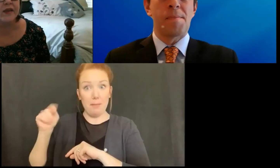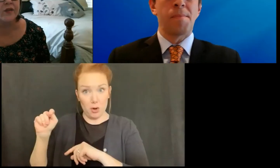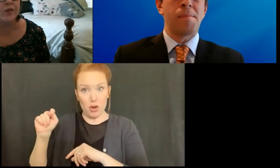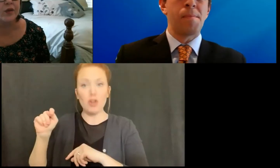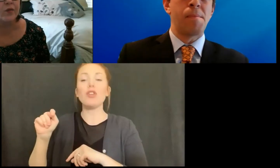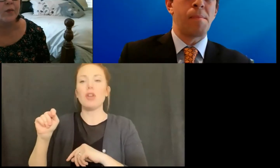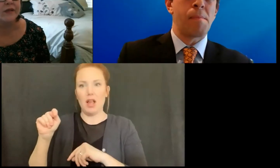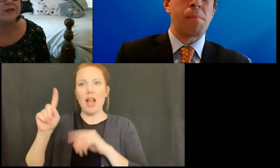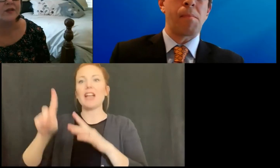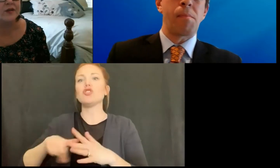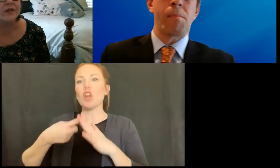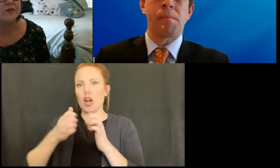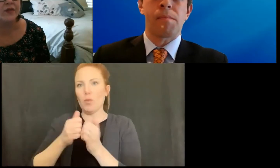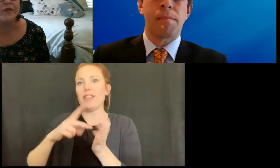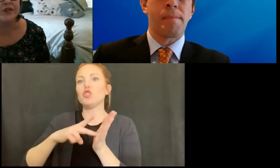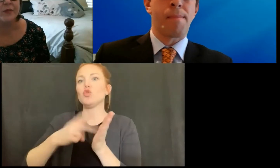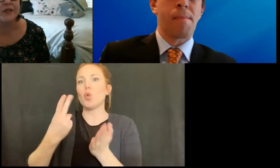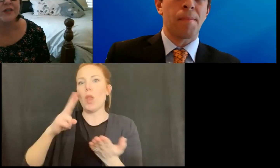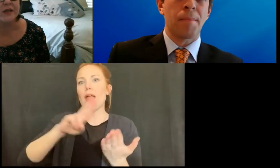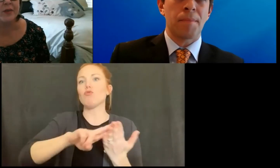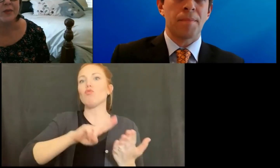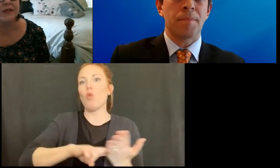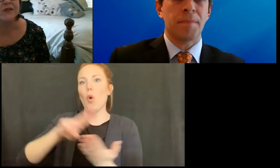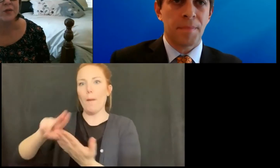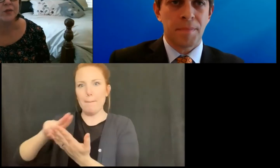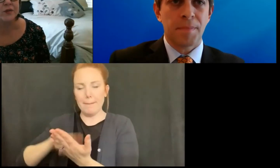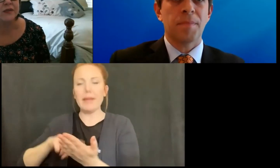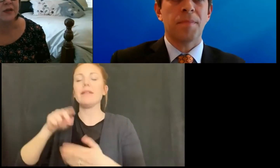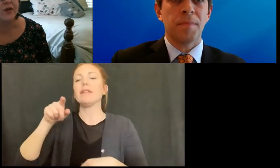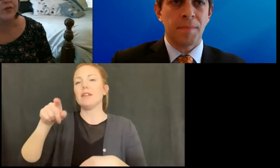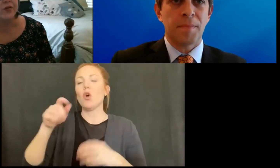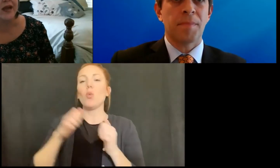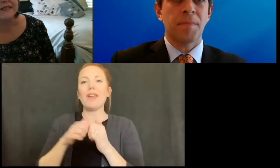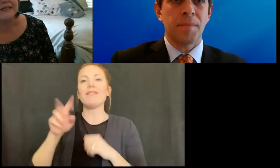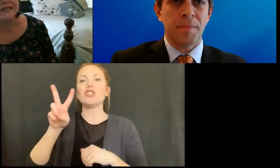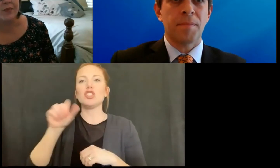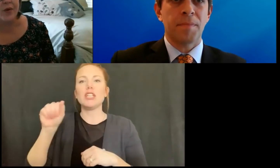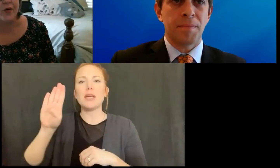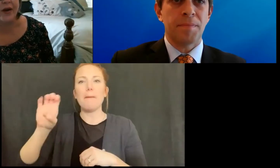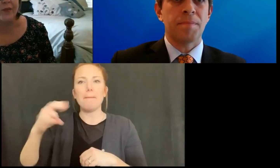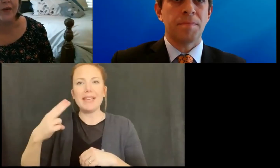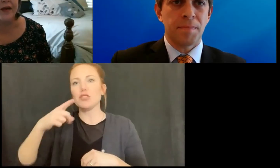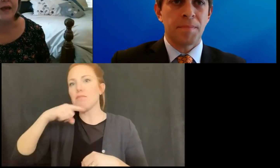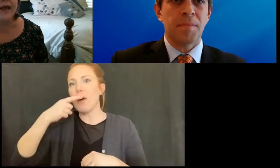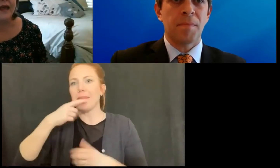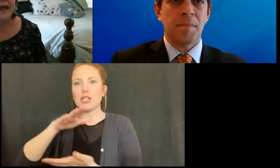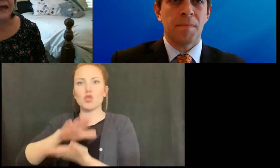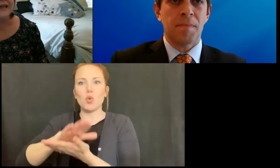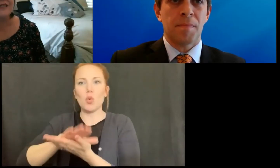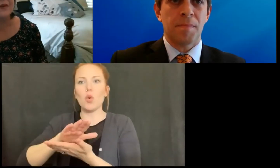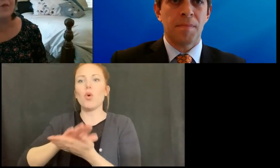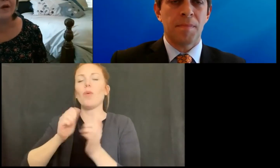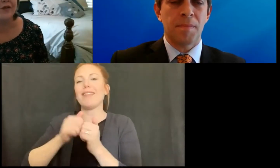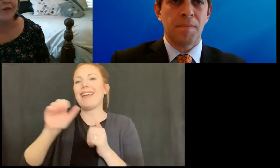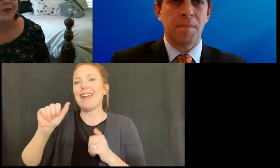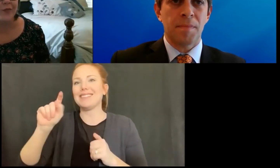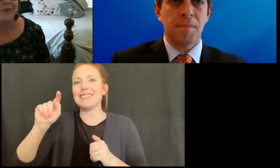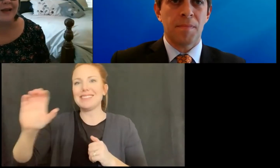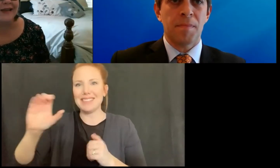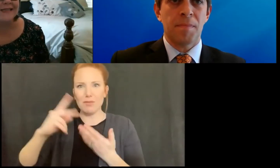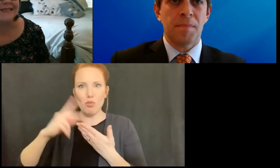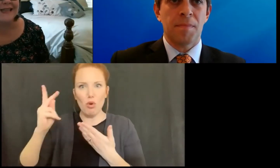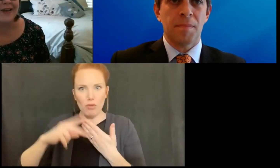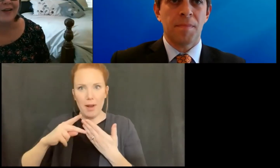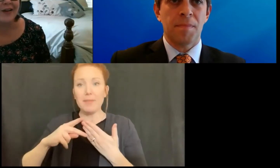with the dual enrollment students with Virginia Beach City Public Schools through the ATC program. And it's been wonderful.